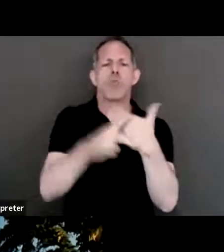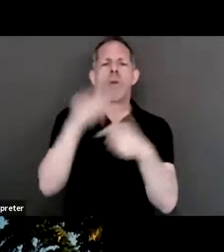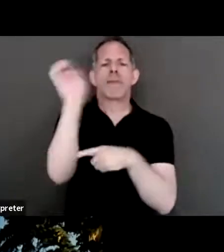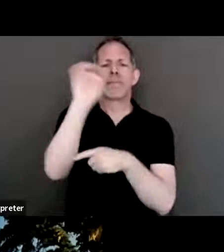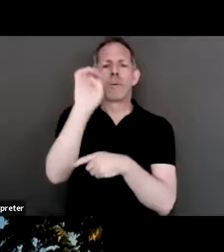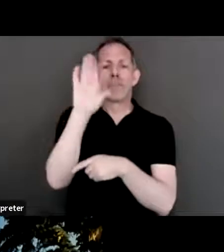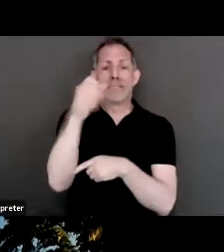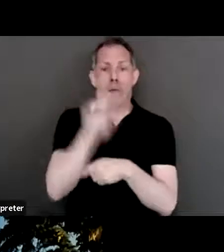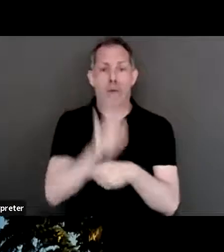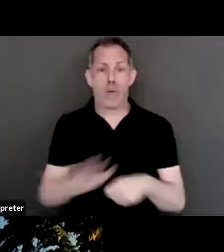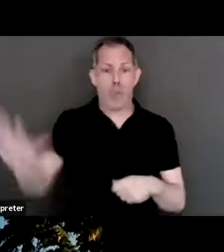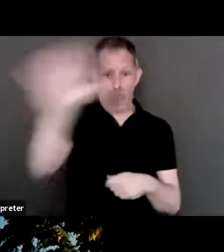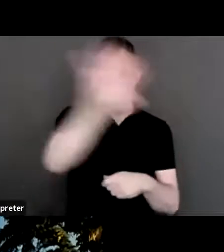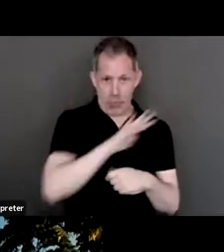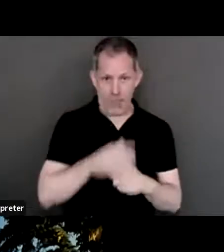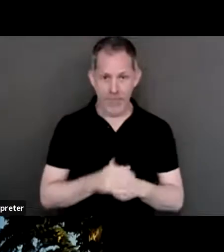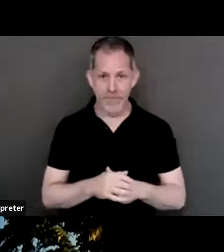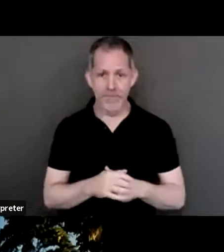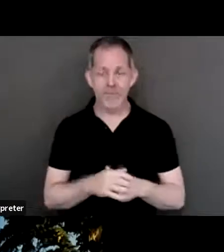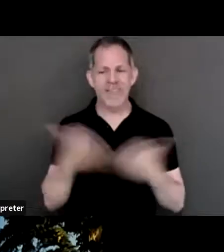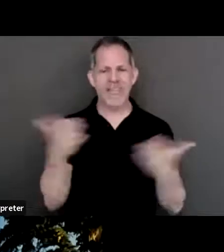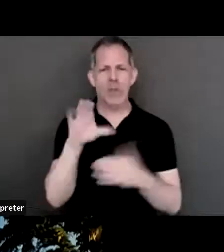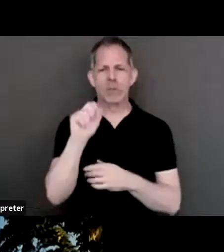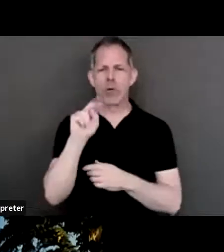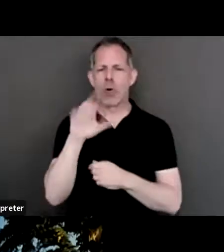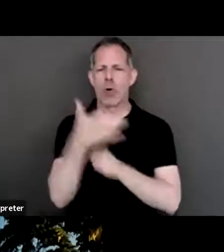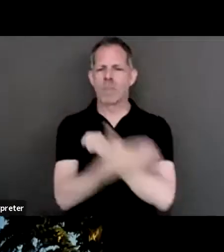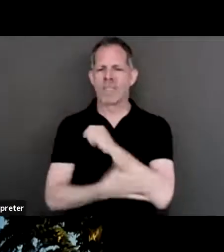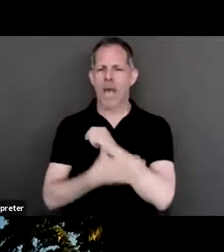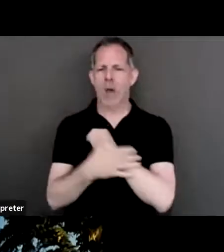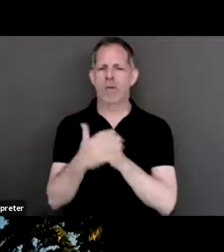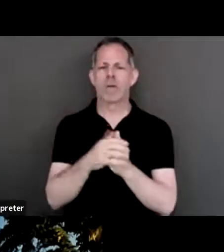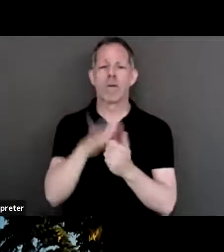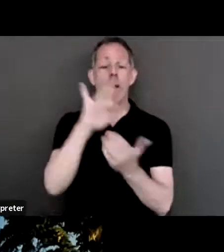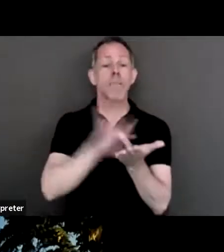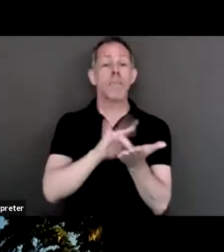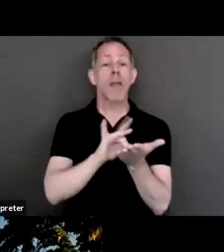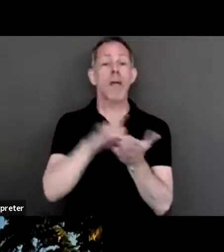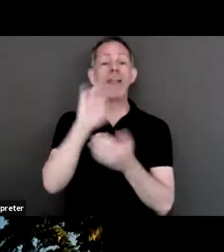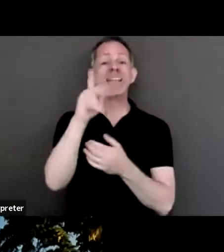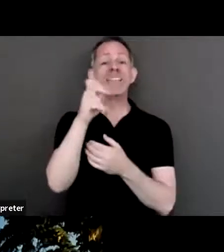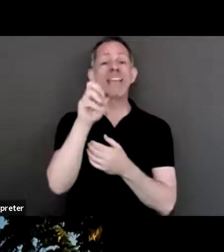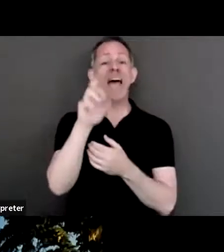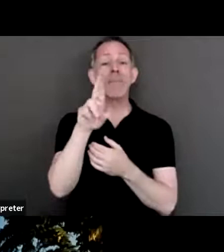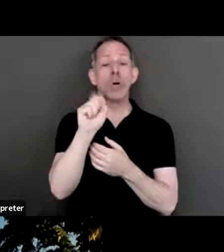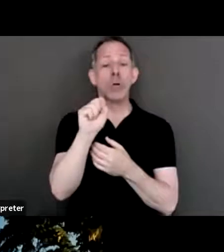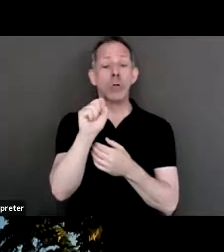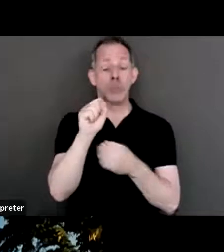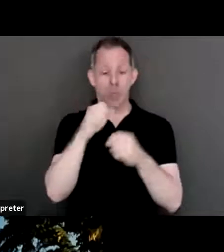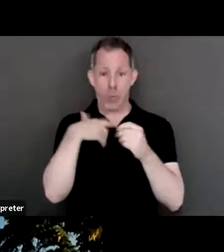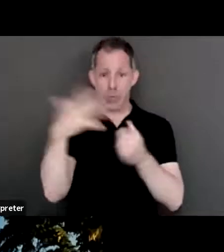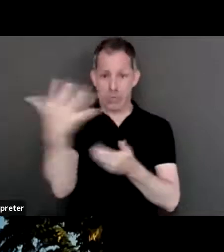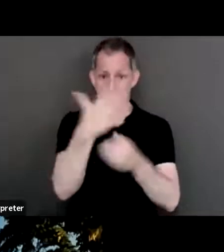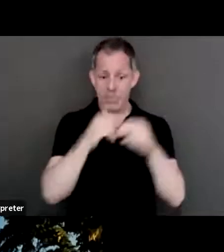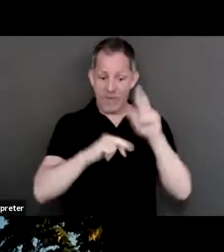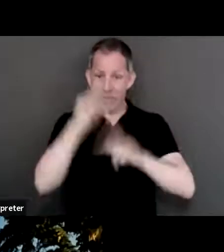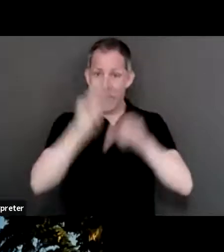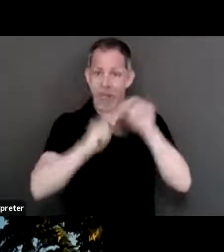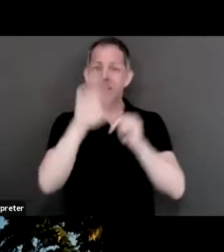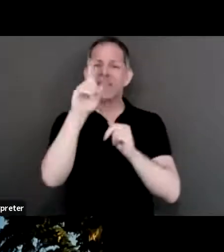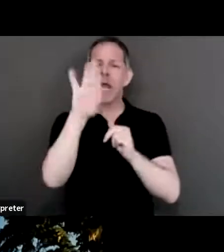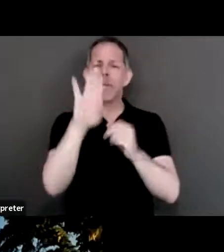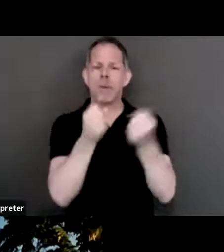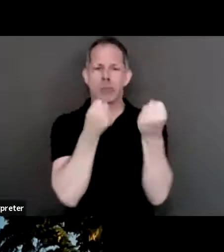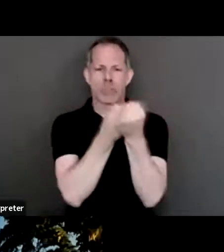County Medical Examiner's Office upgraded their database to support this effort as well. This means we now have